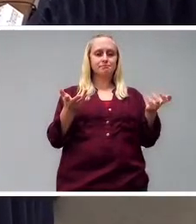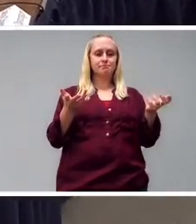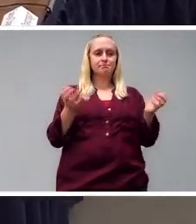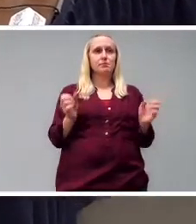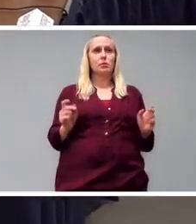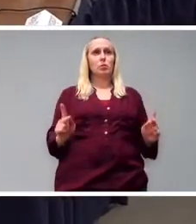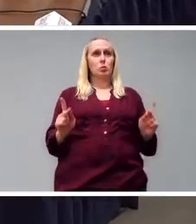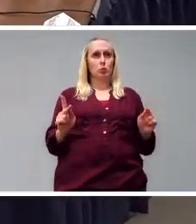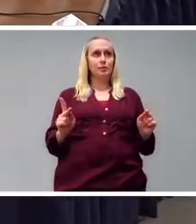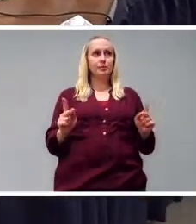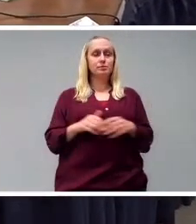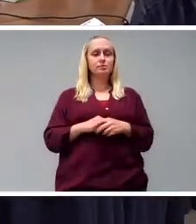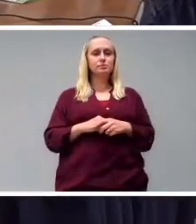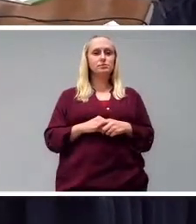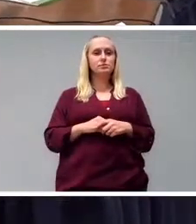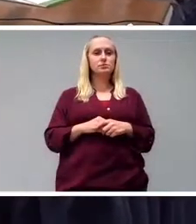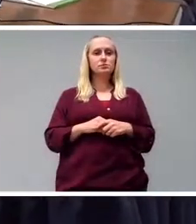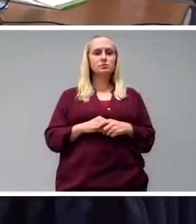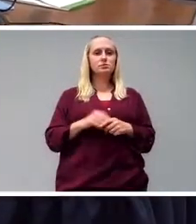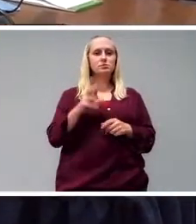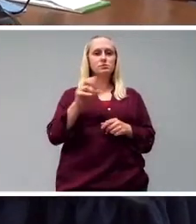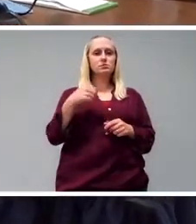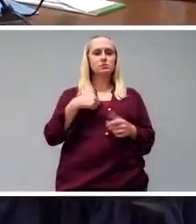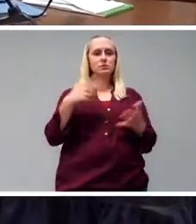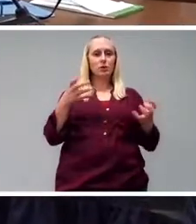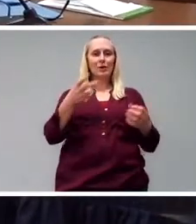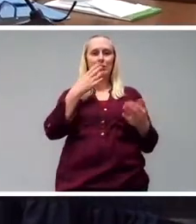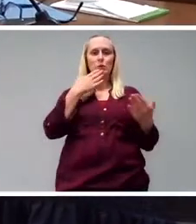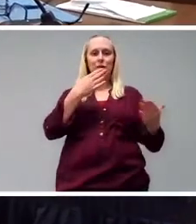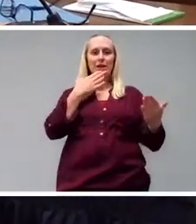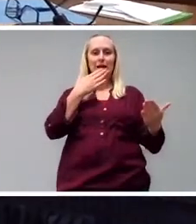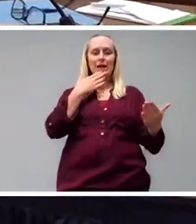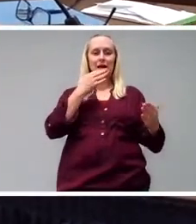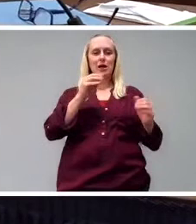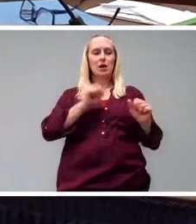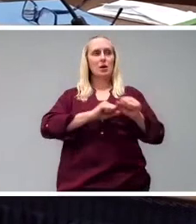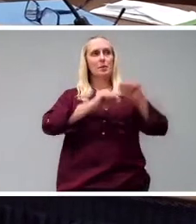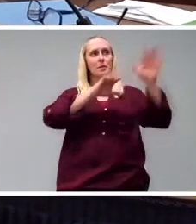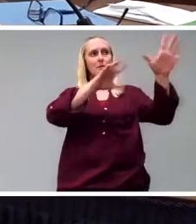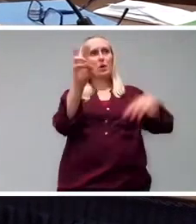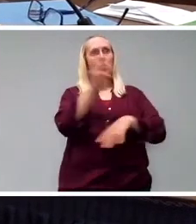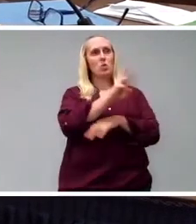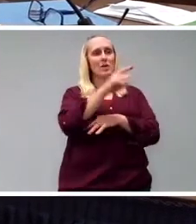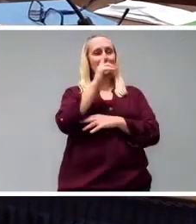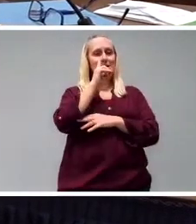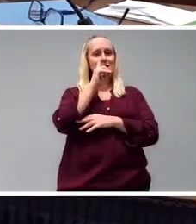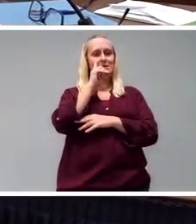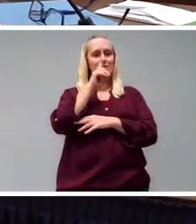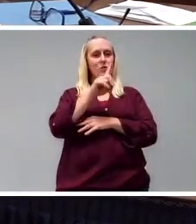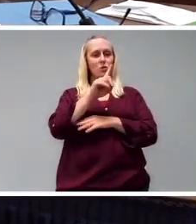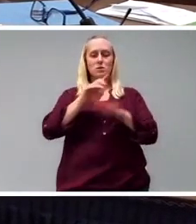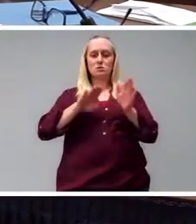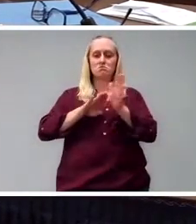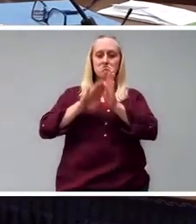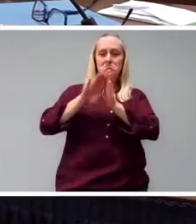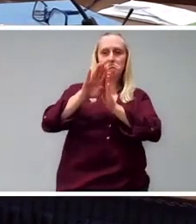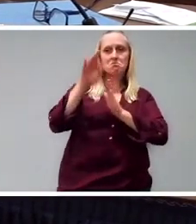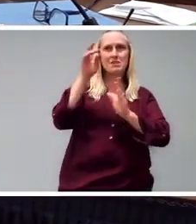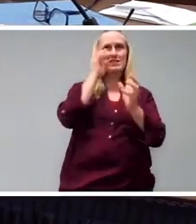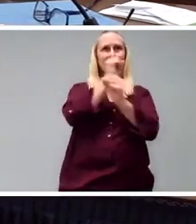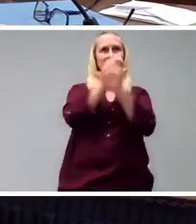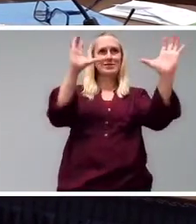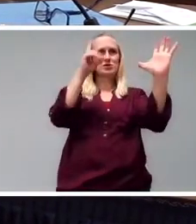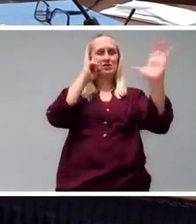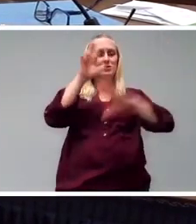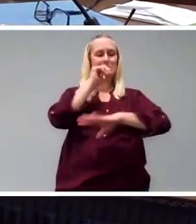opportunity. And I want to thank Mountain West and Mr. Tarkowski and his vision for setting the stage for